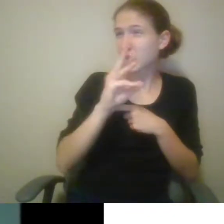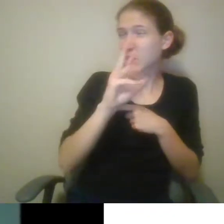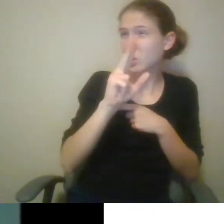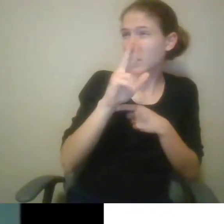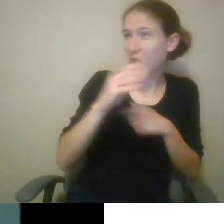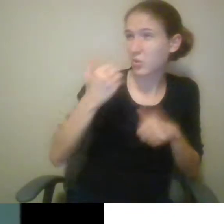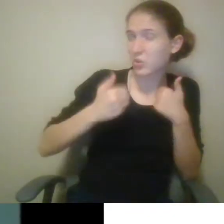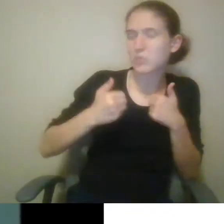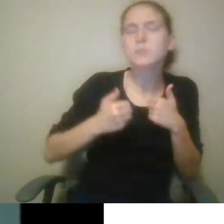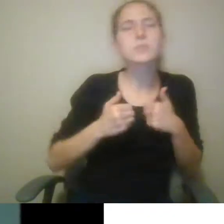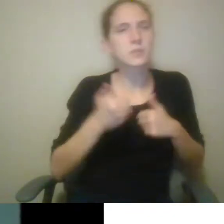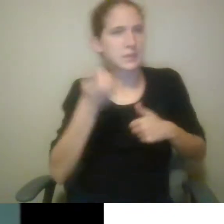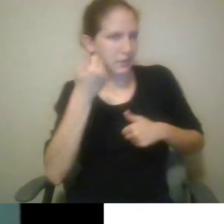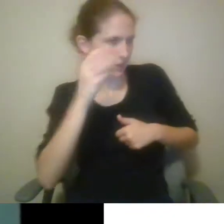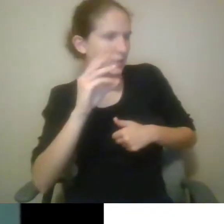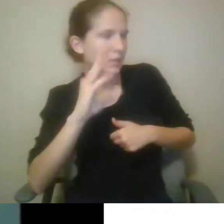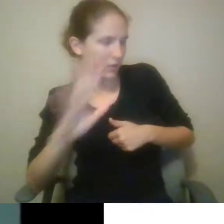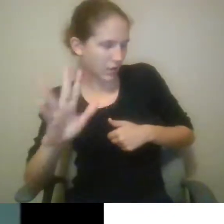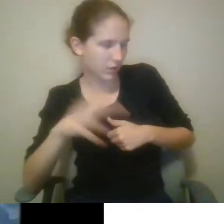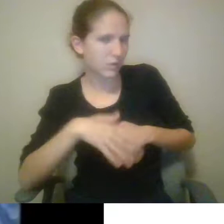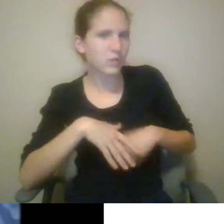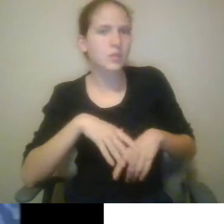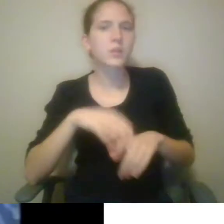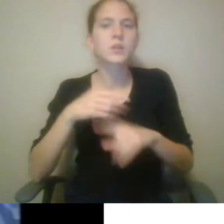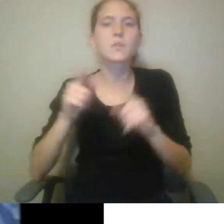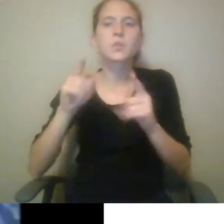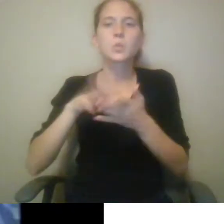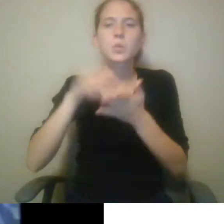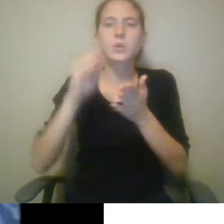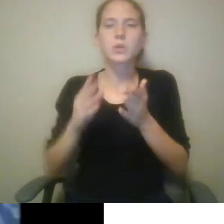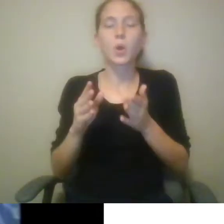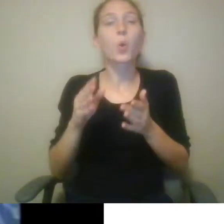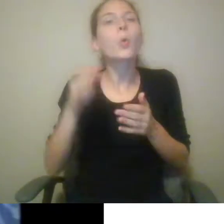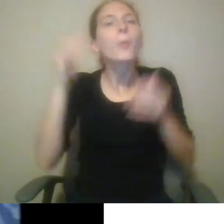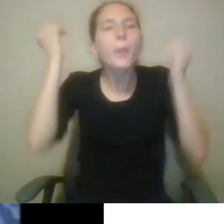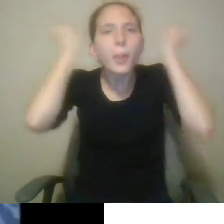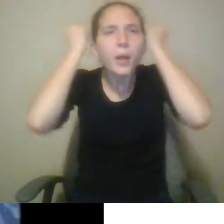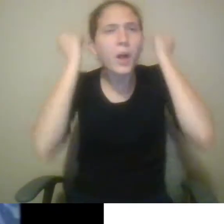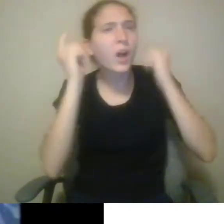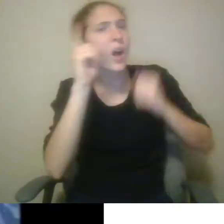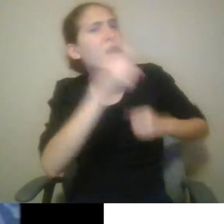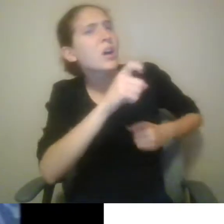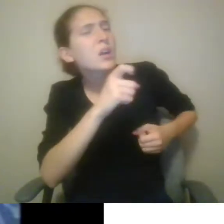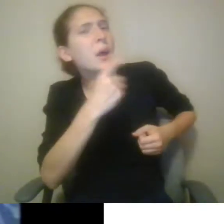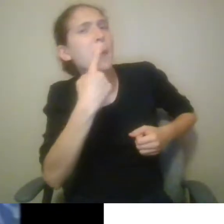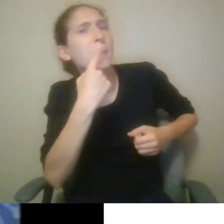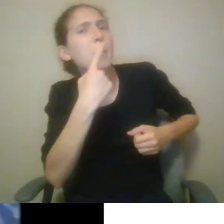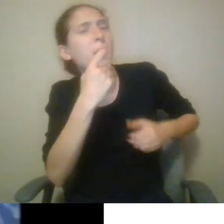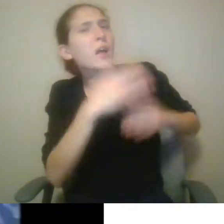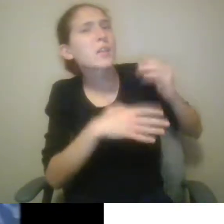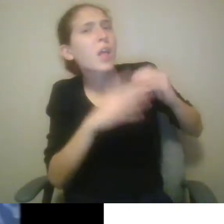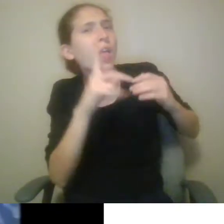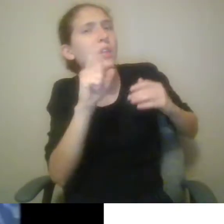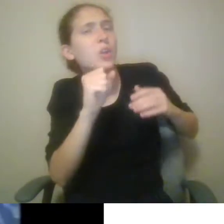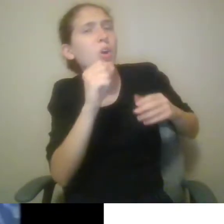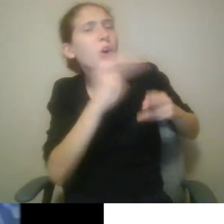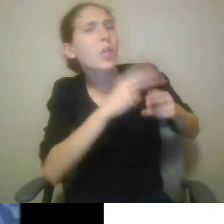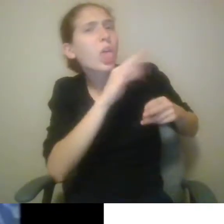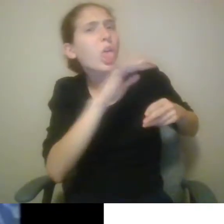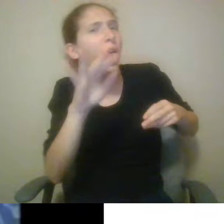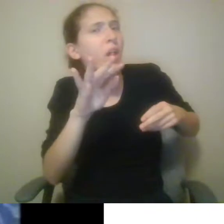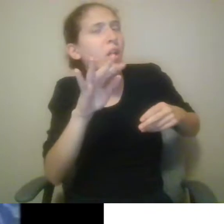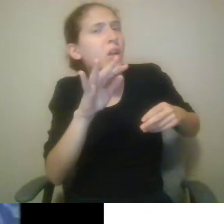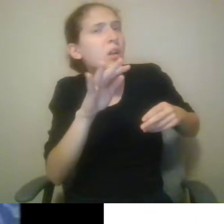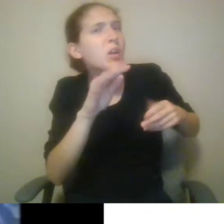So, aren't the red blood cells called the No, red blood cells are... you said the smallest cells are the red blood cells? No, so